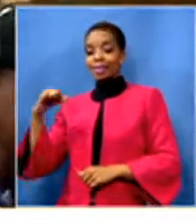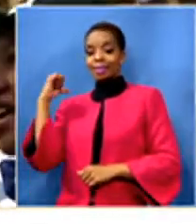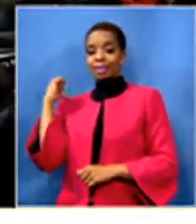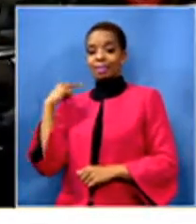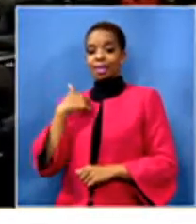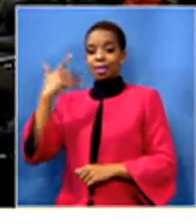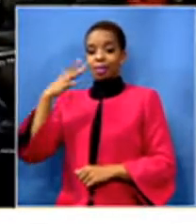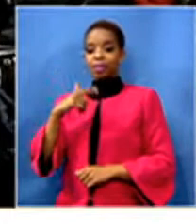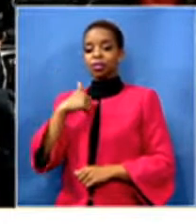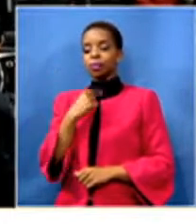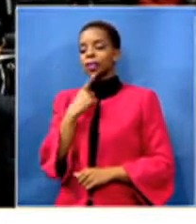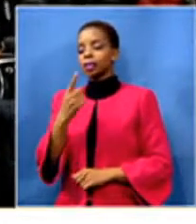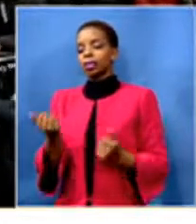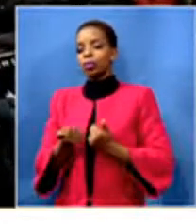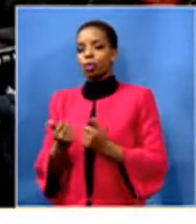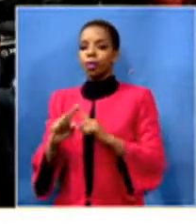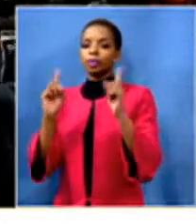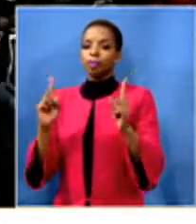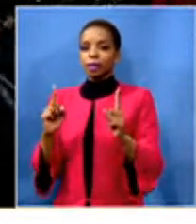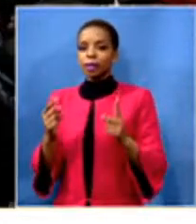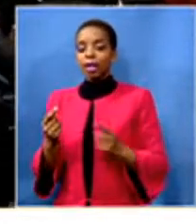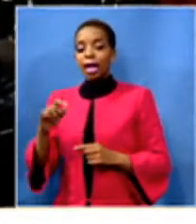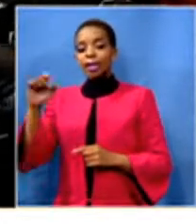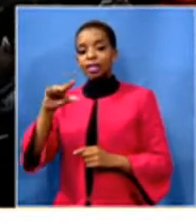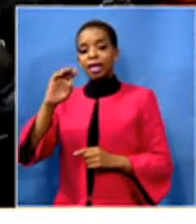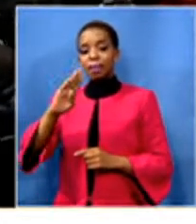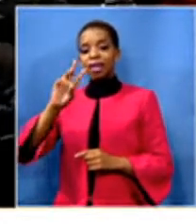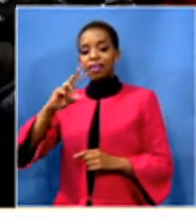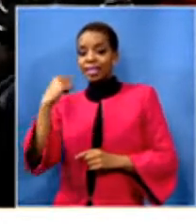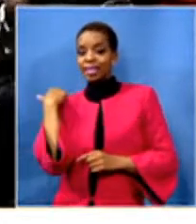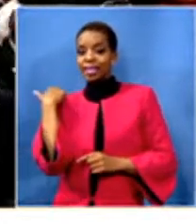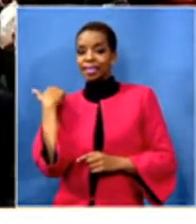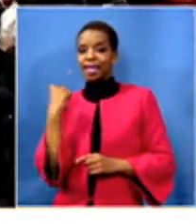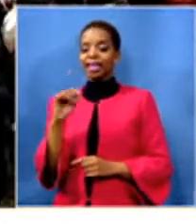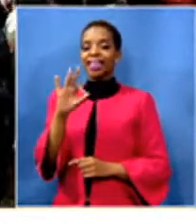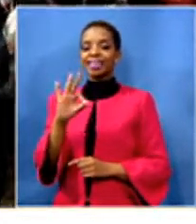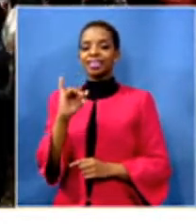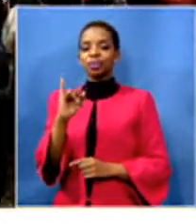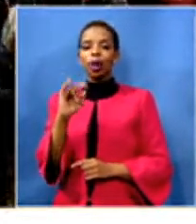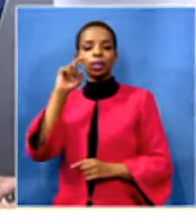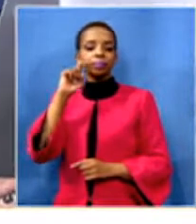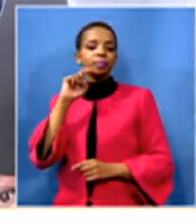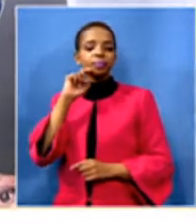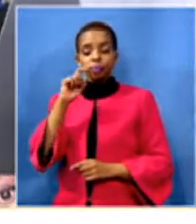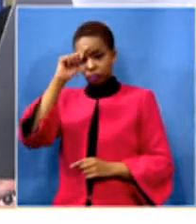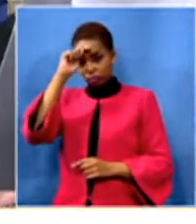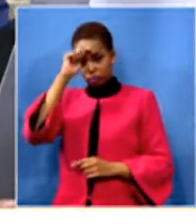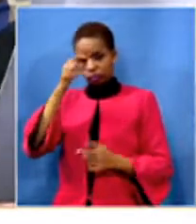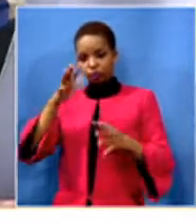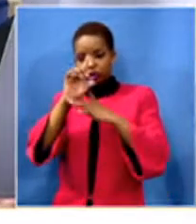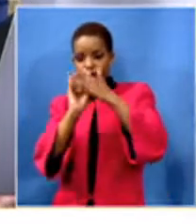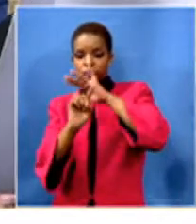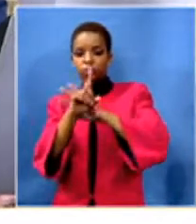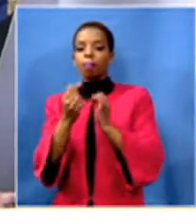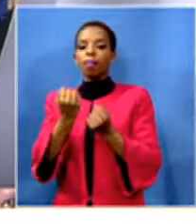the case, but the gender-based violence case yesterday, a 31-year-old suspect appeared very briefly in the Roodepoort